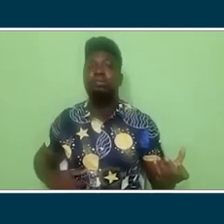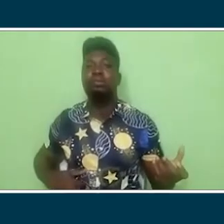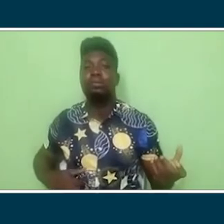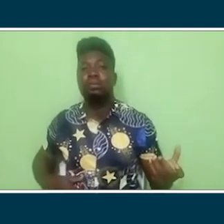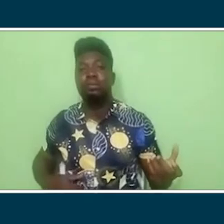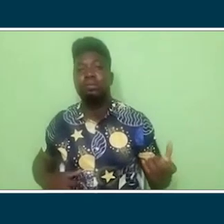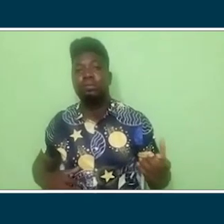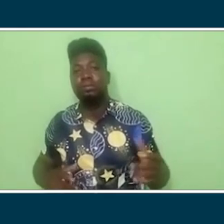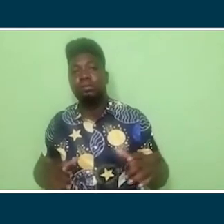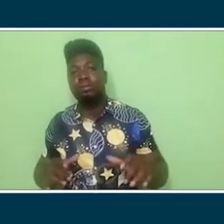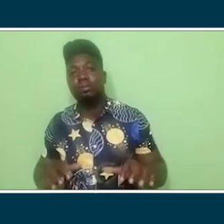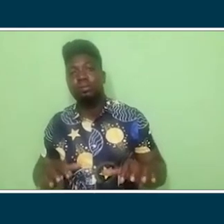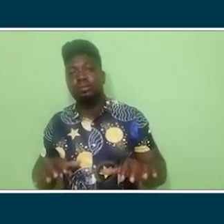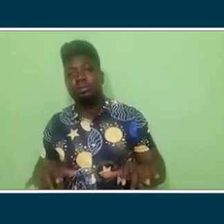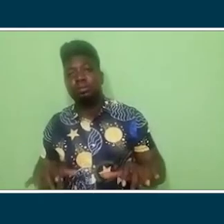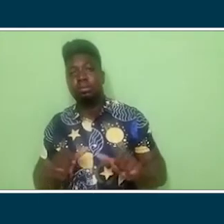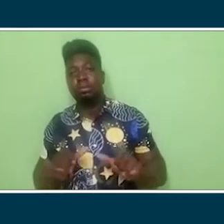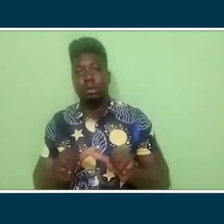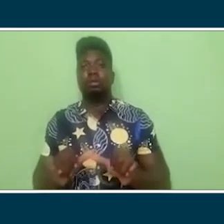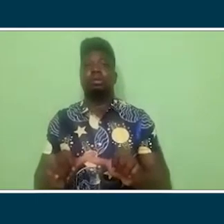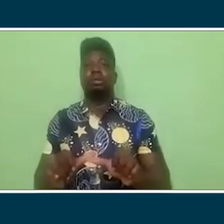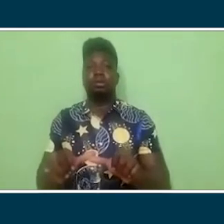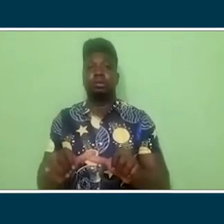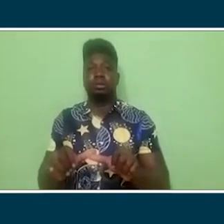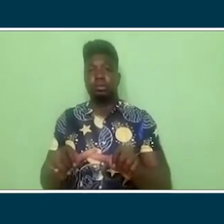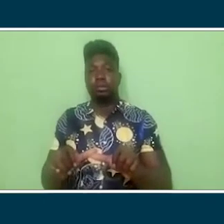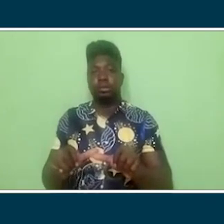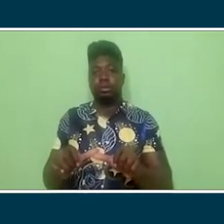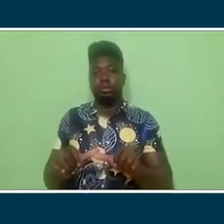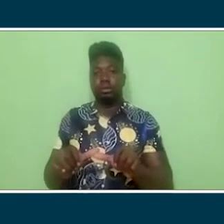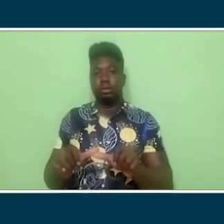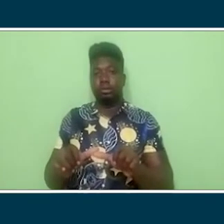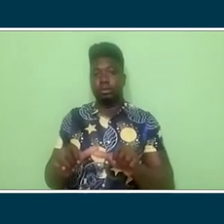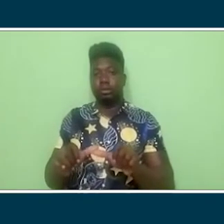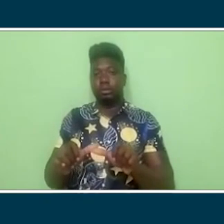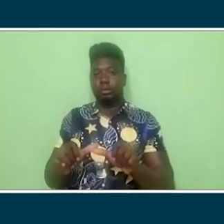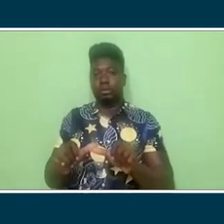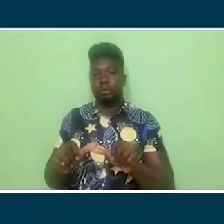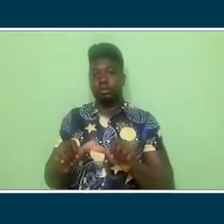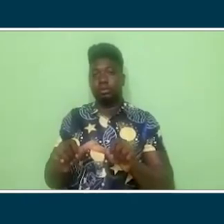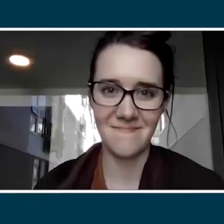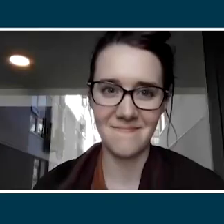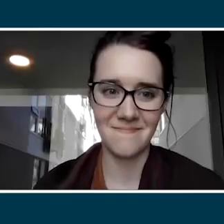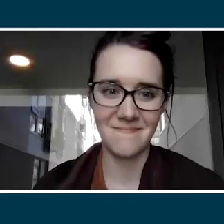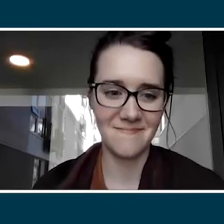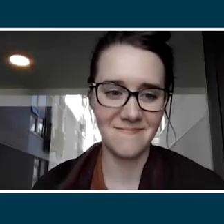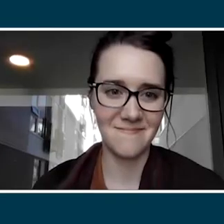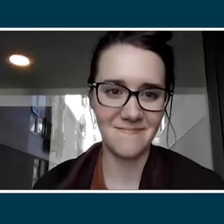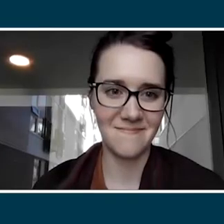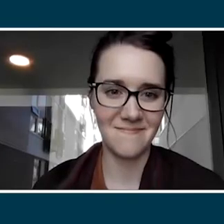carry on, carry on.